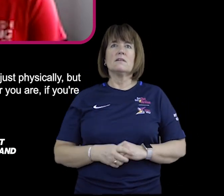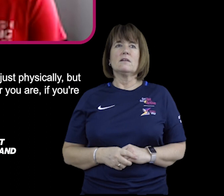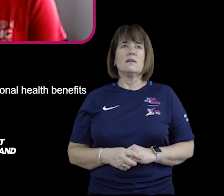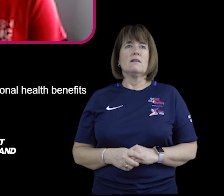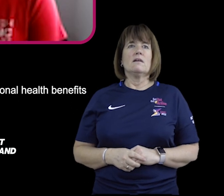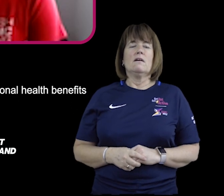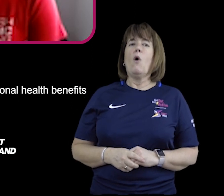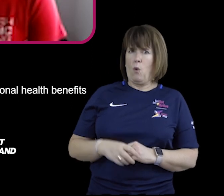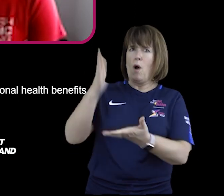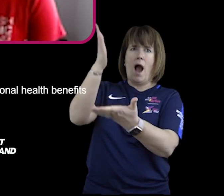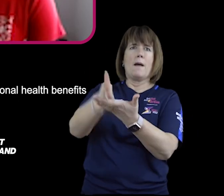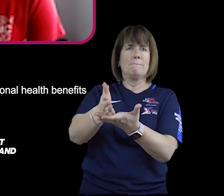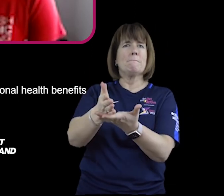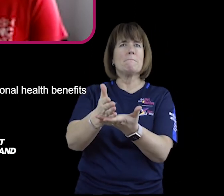it?